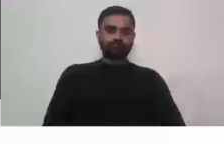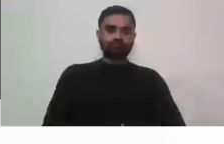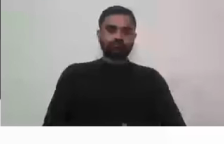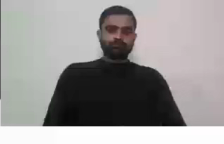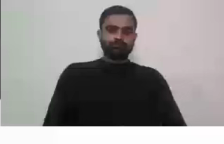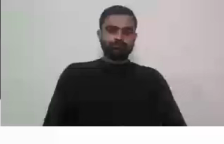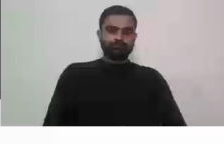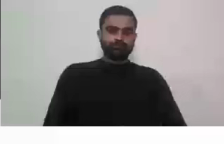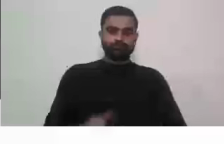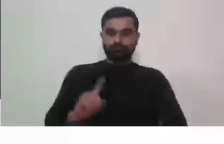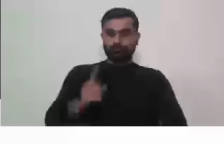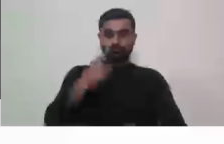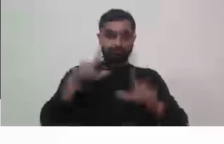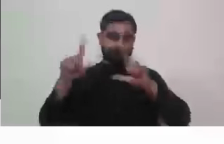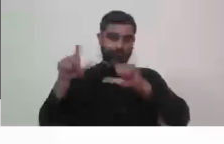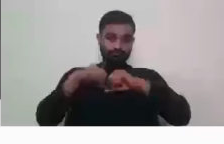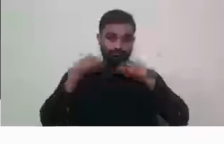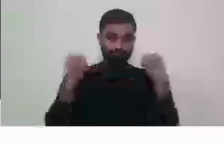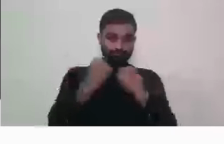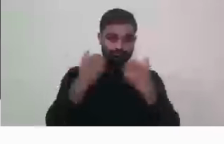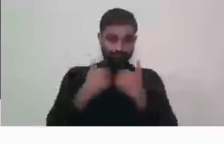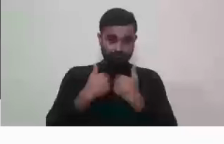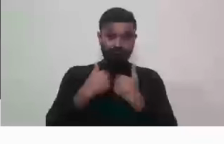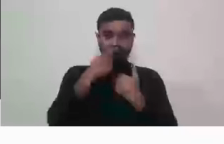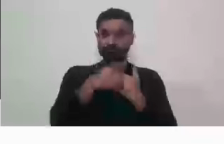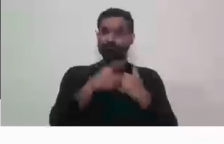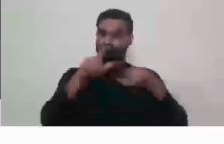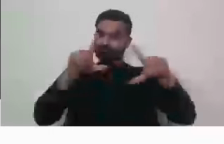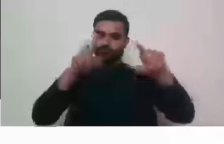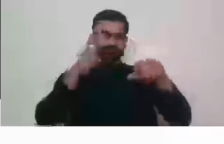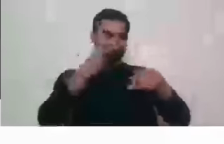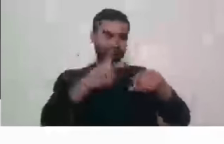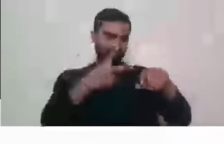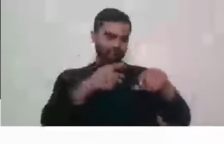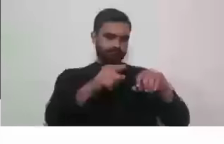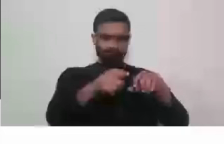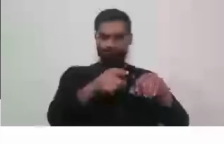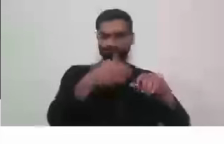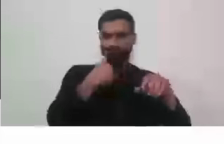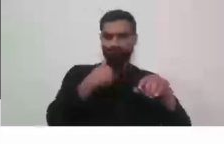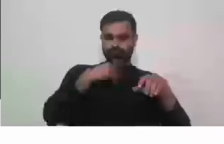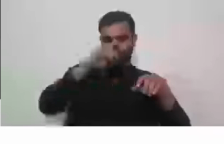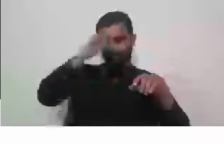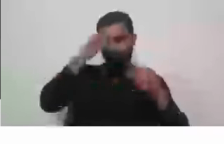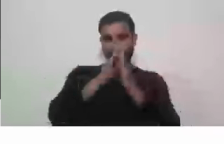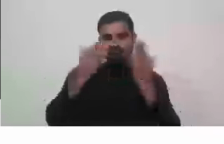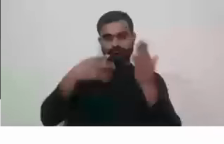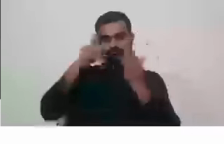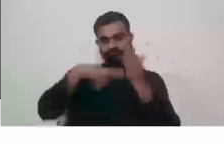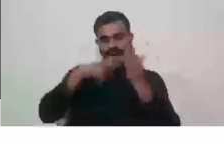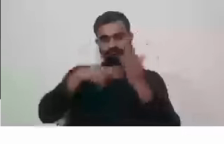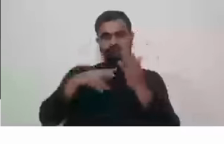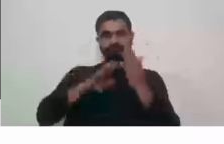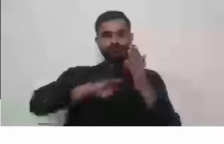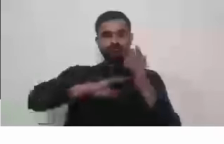Here's the first activity from my side. This image on the screen, that is from my English textbook 6 from Maharashtra